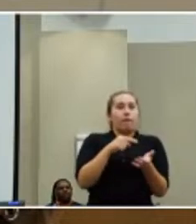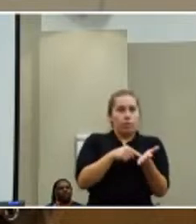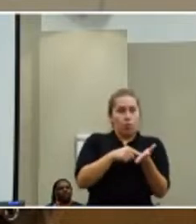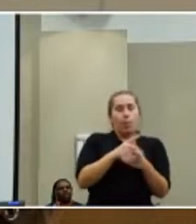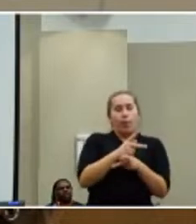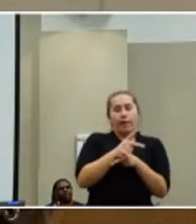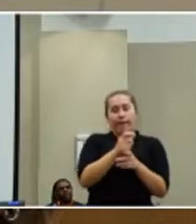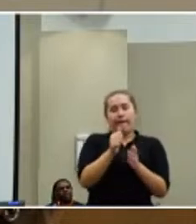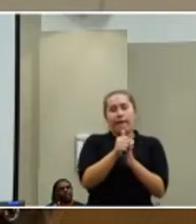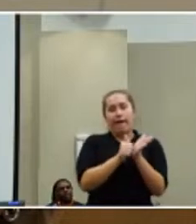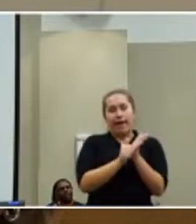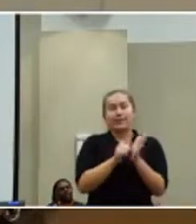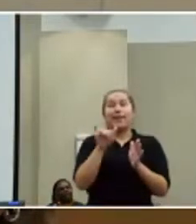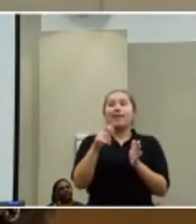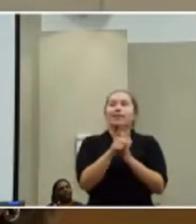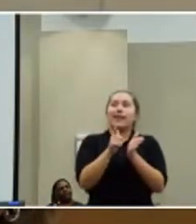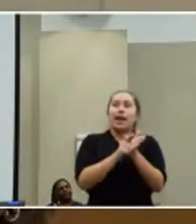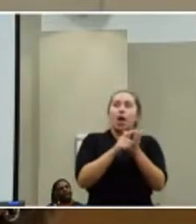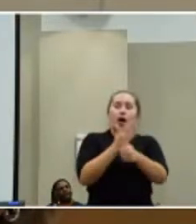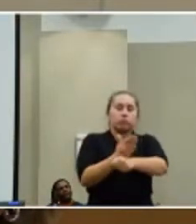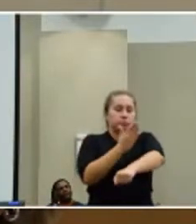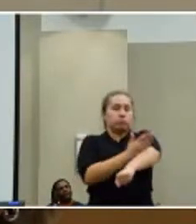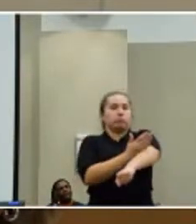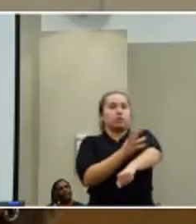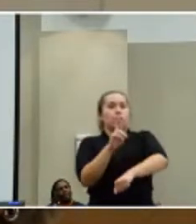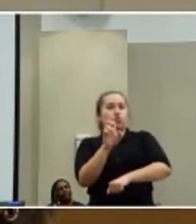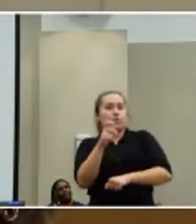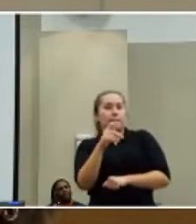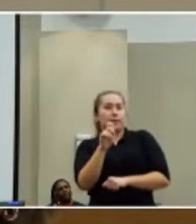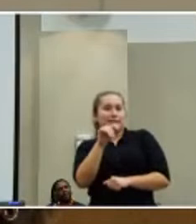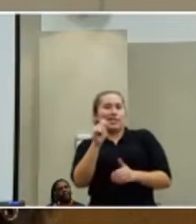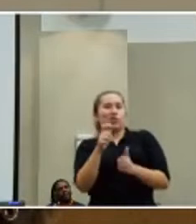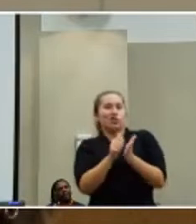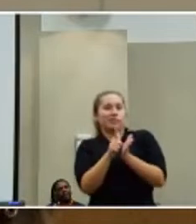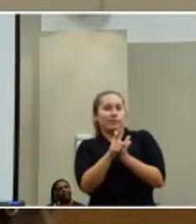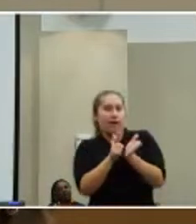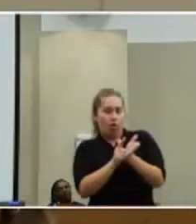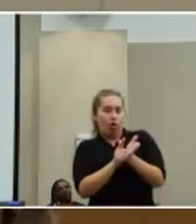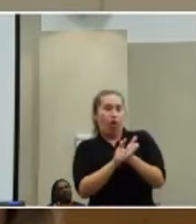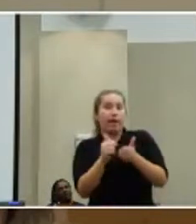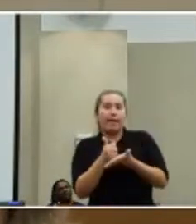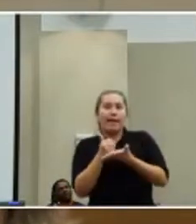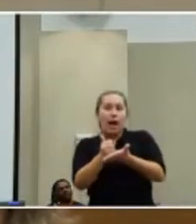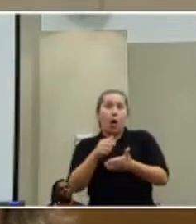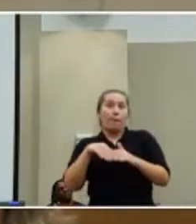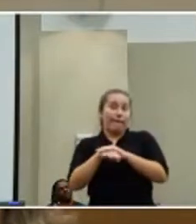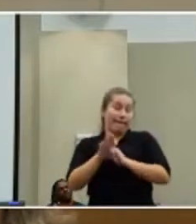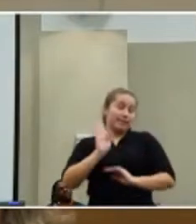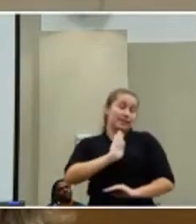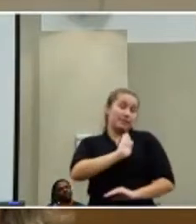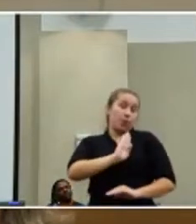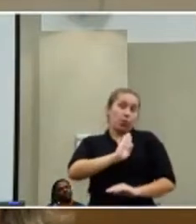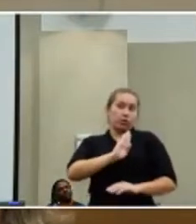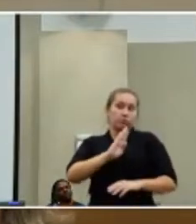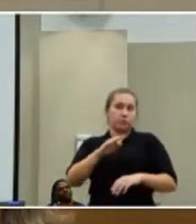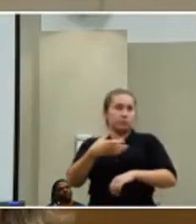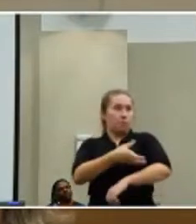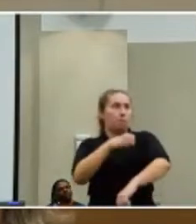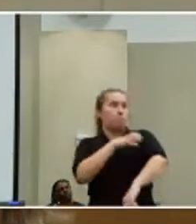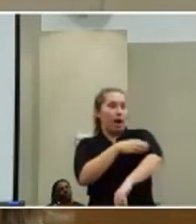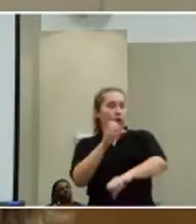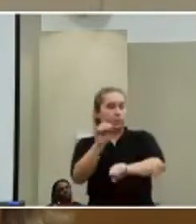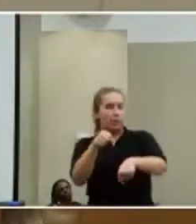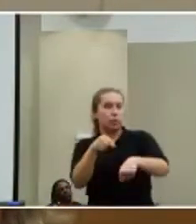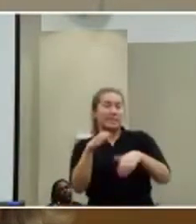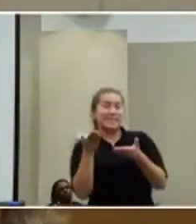amended the Rehabilitation Act to give the Access Board authority to issue standards. They're not binding standards, but they're voluntary standards